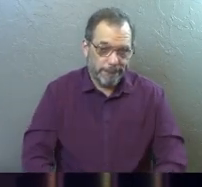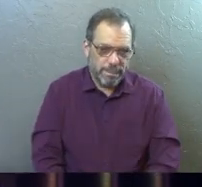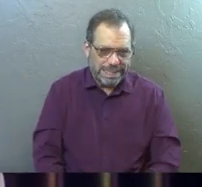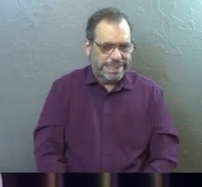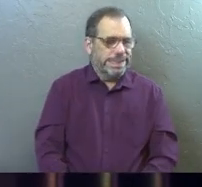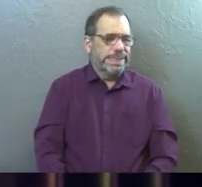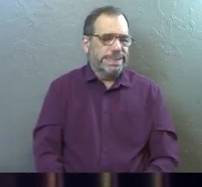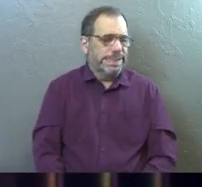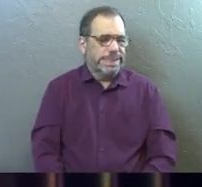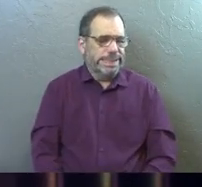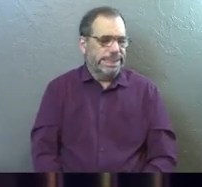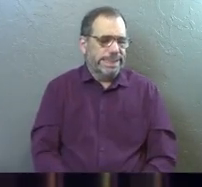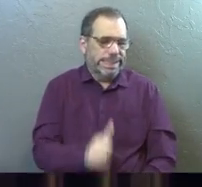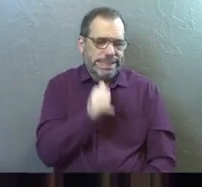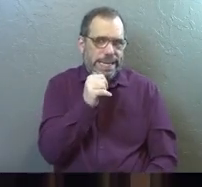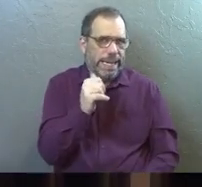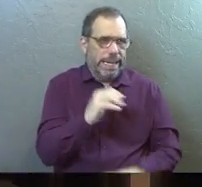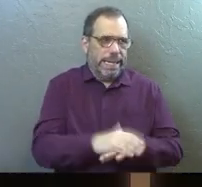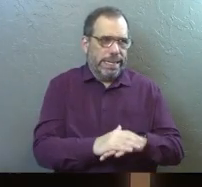Uncomfortable topic.